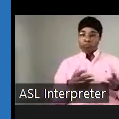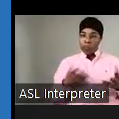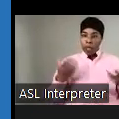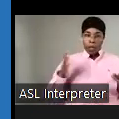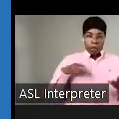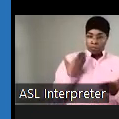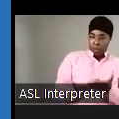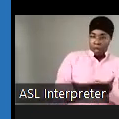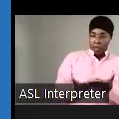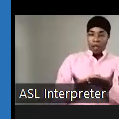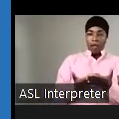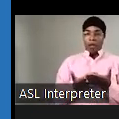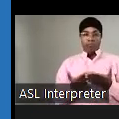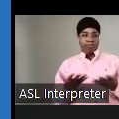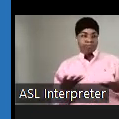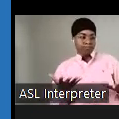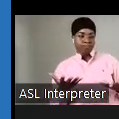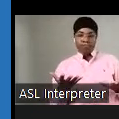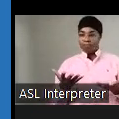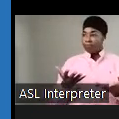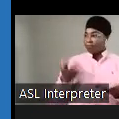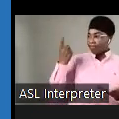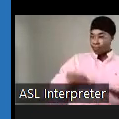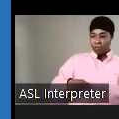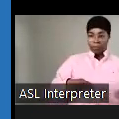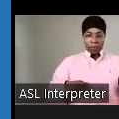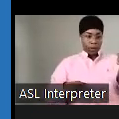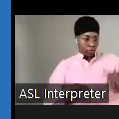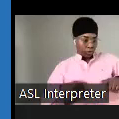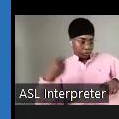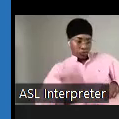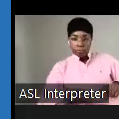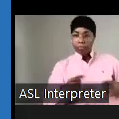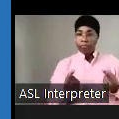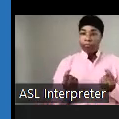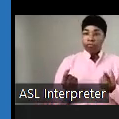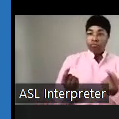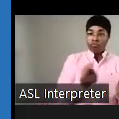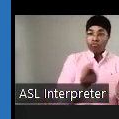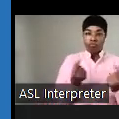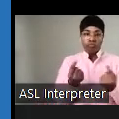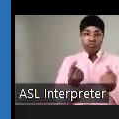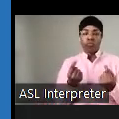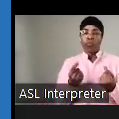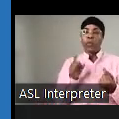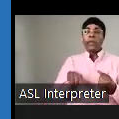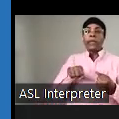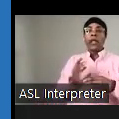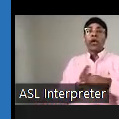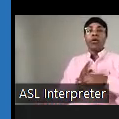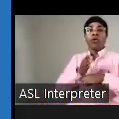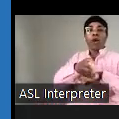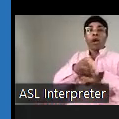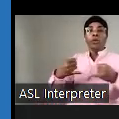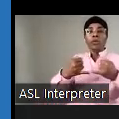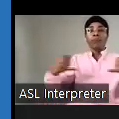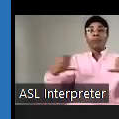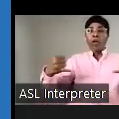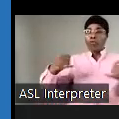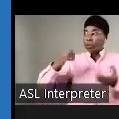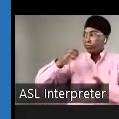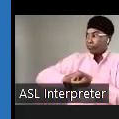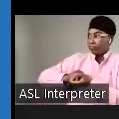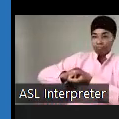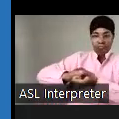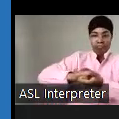the DNR on our RTRL and asking for cross boundary collaborations with this, you know, to